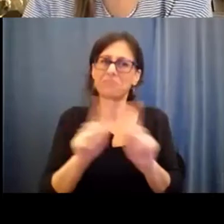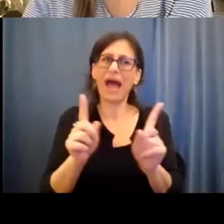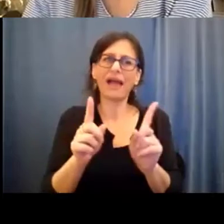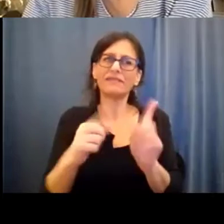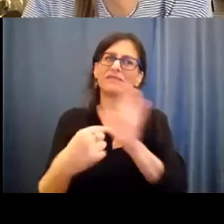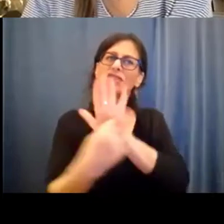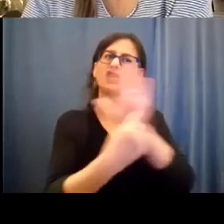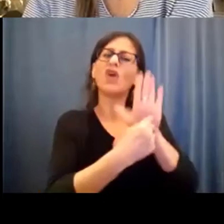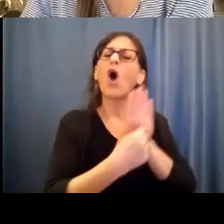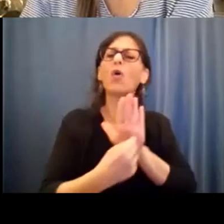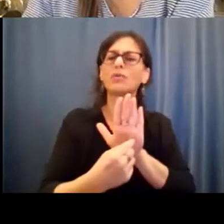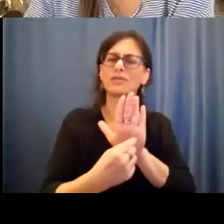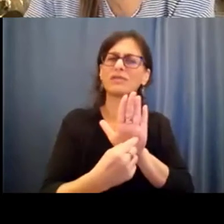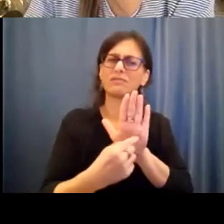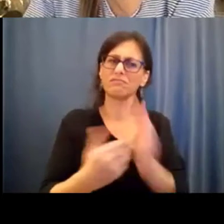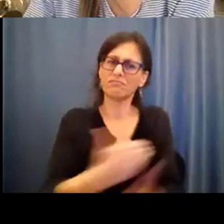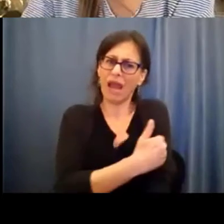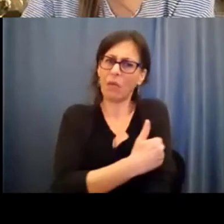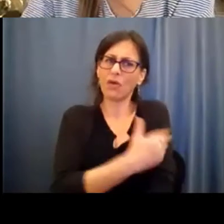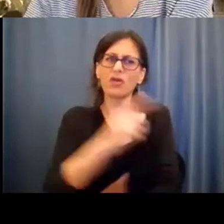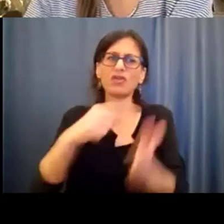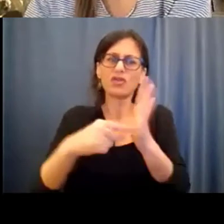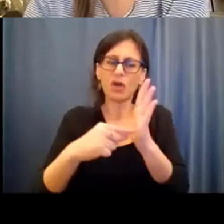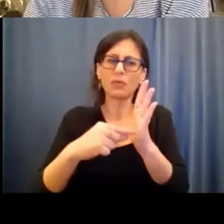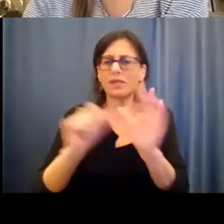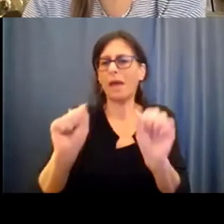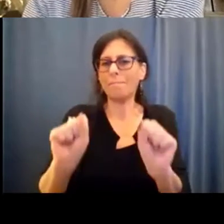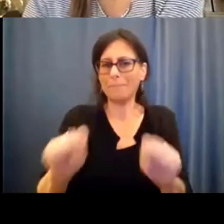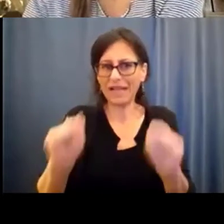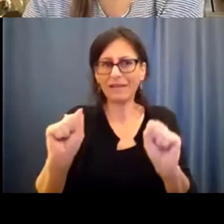said, shows the power and the ability.